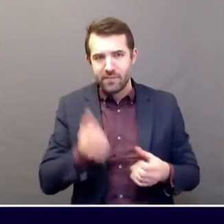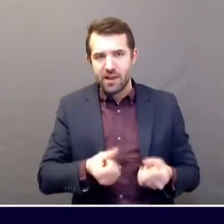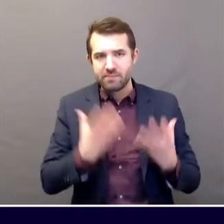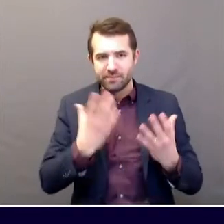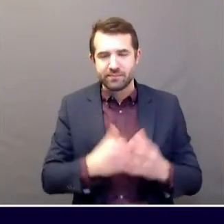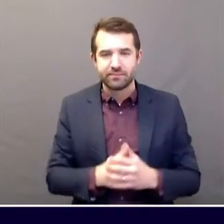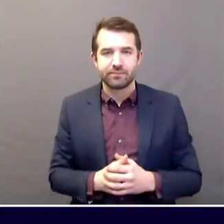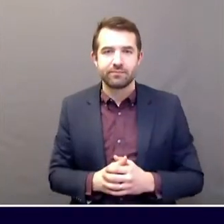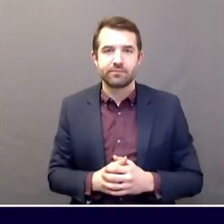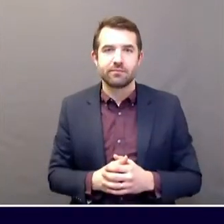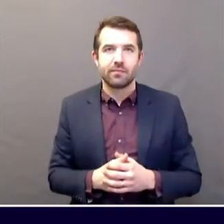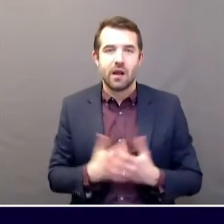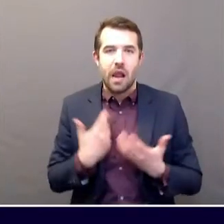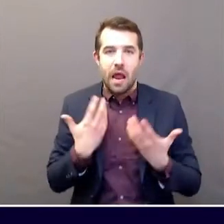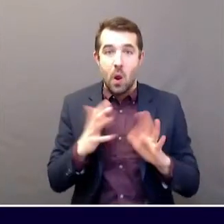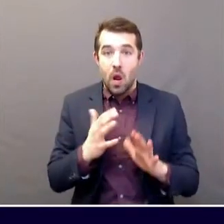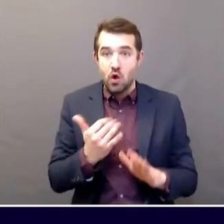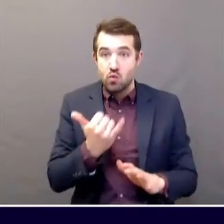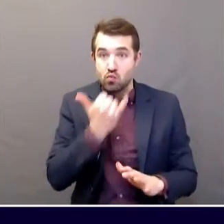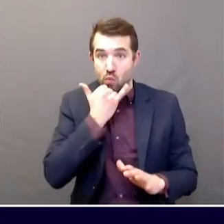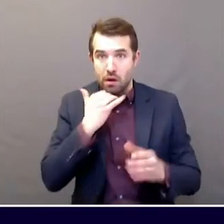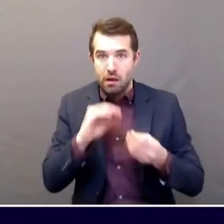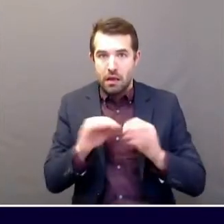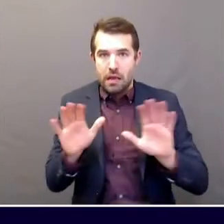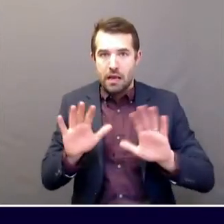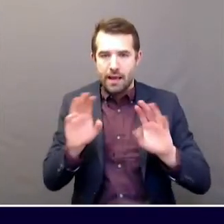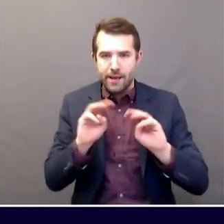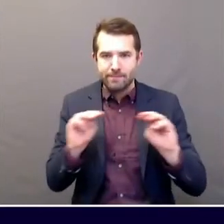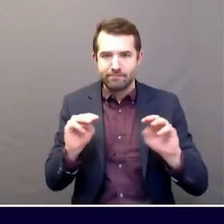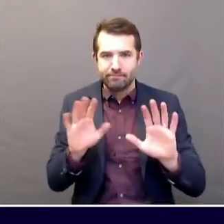don't want to get it wrong, and so